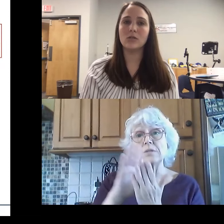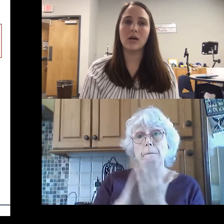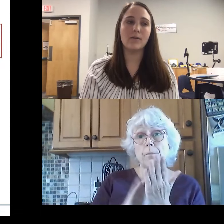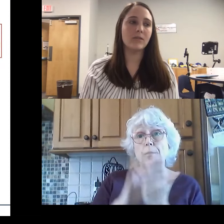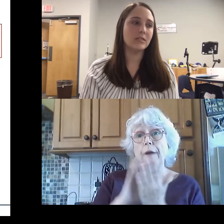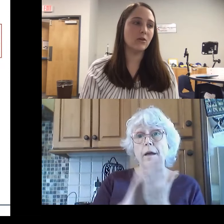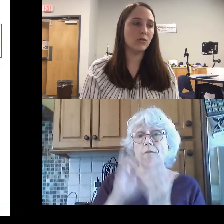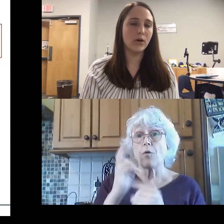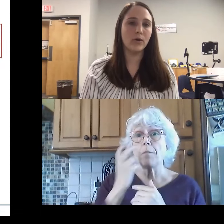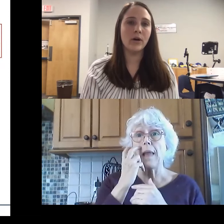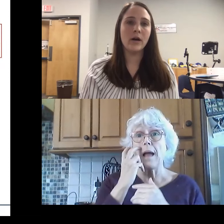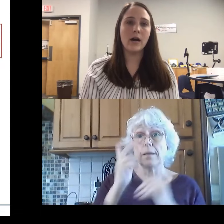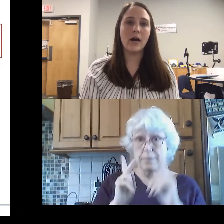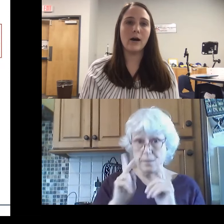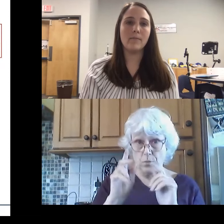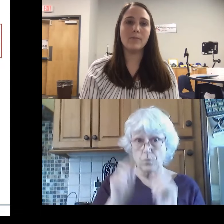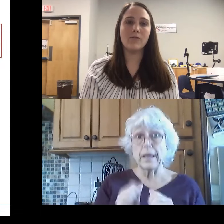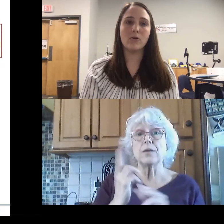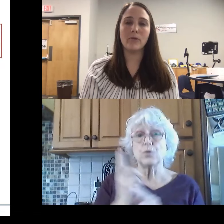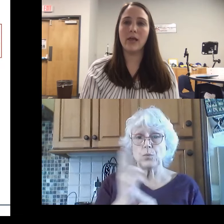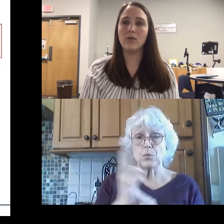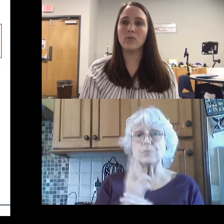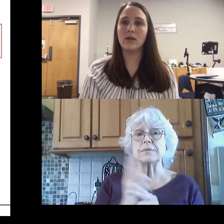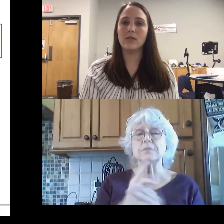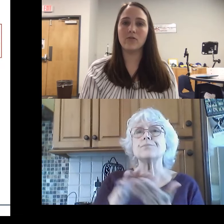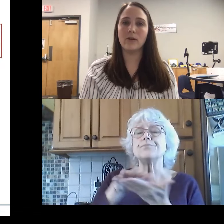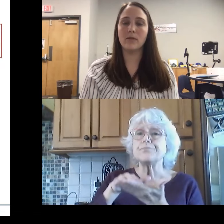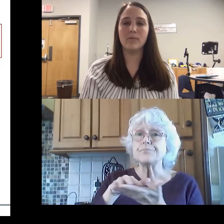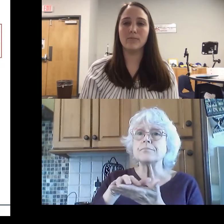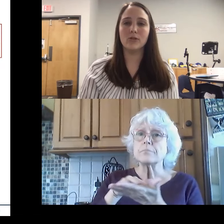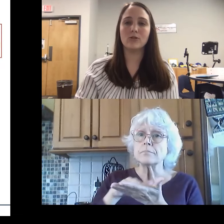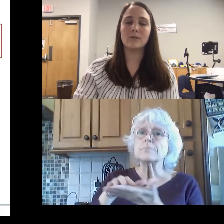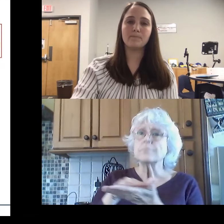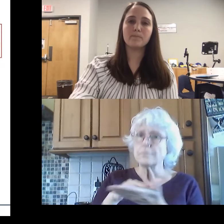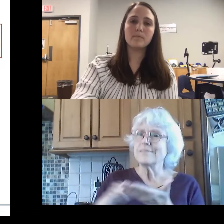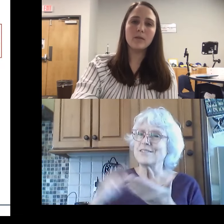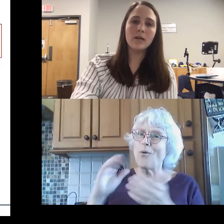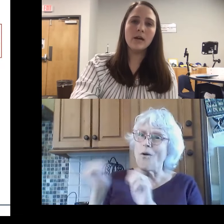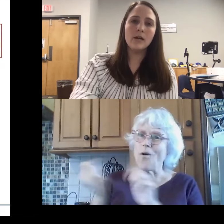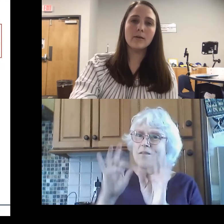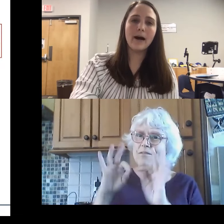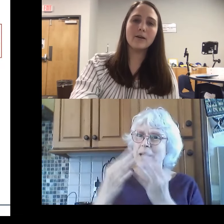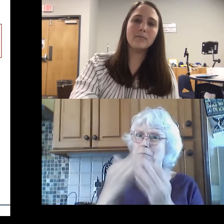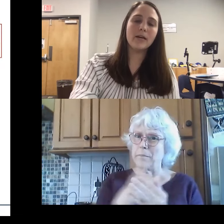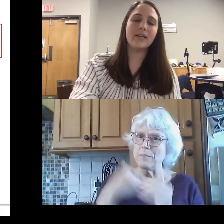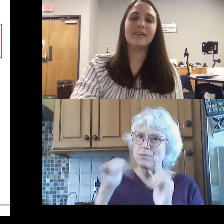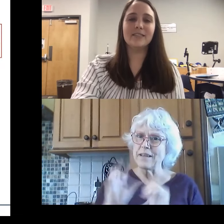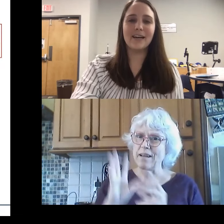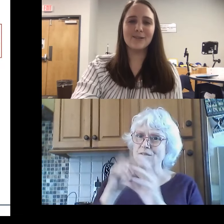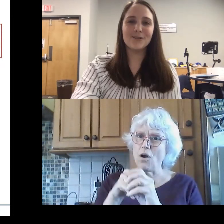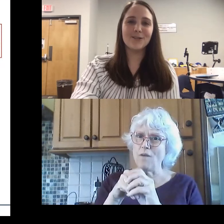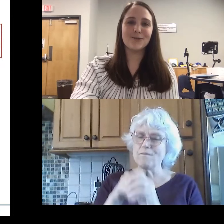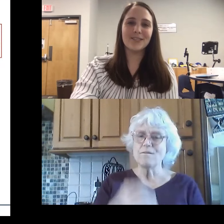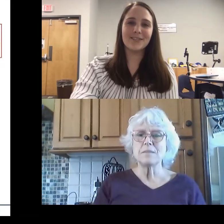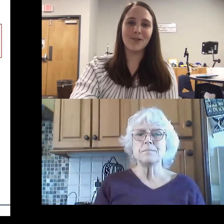use, um, this UNO, um, and be able to play with their family members. The bottom is,